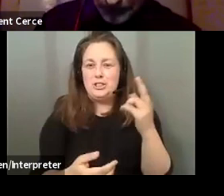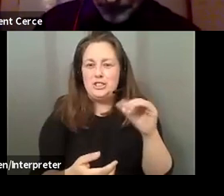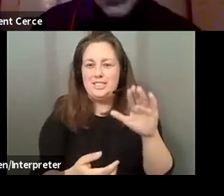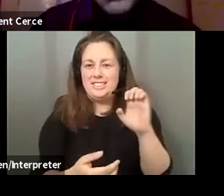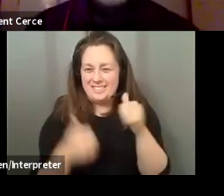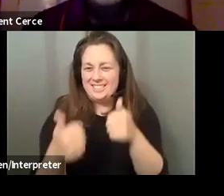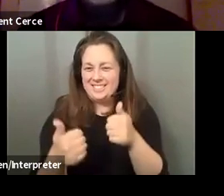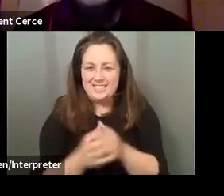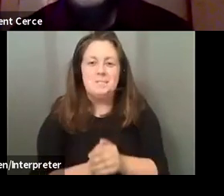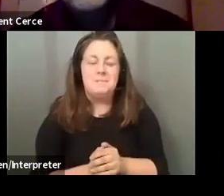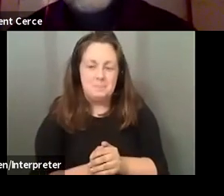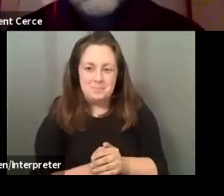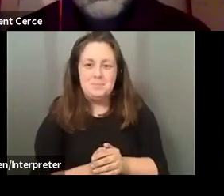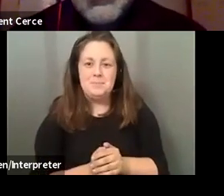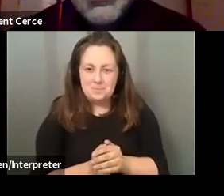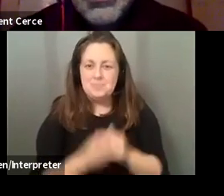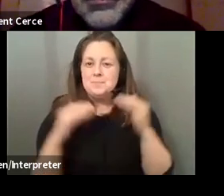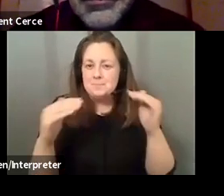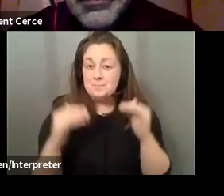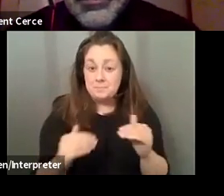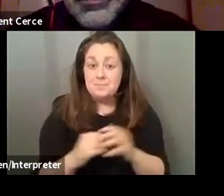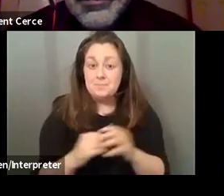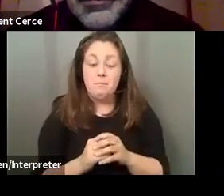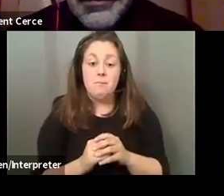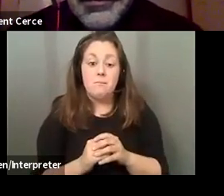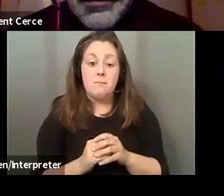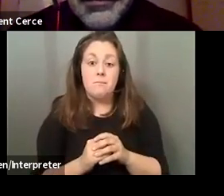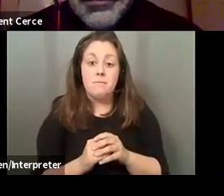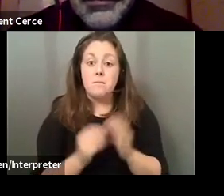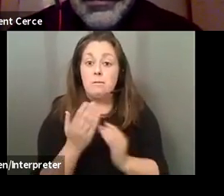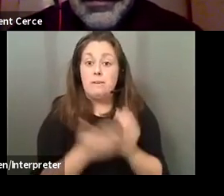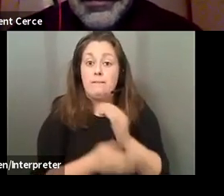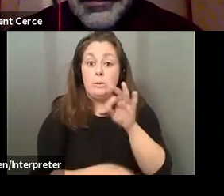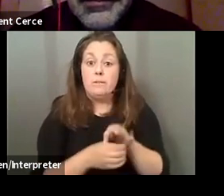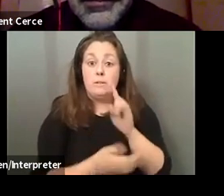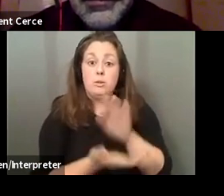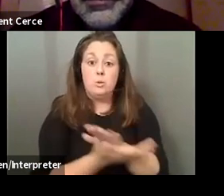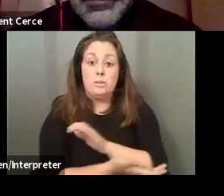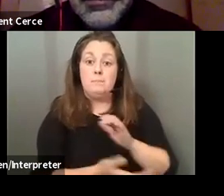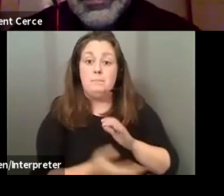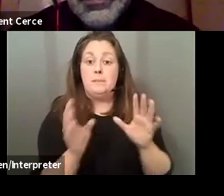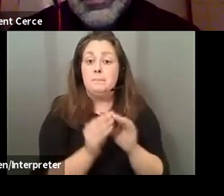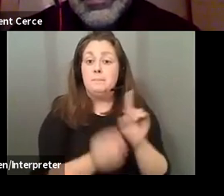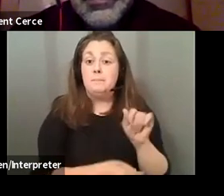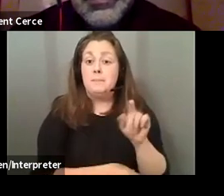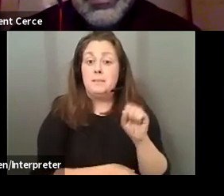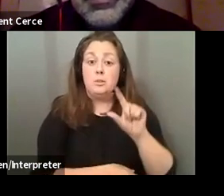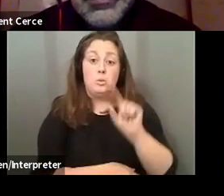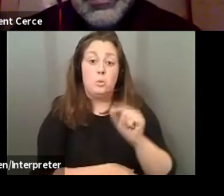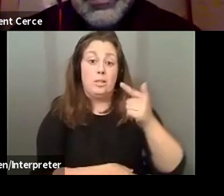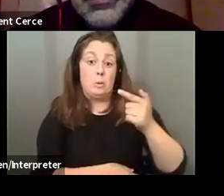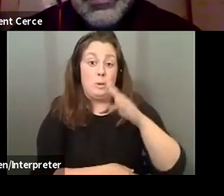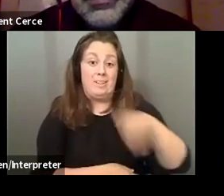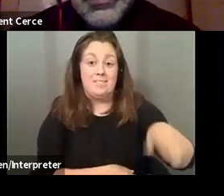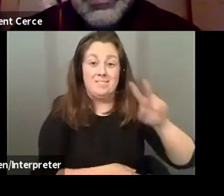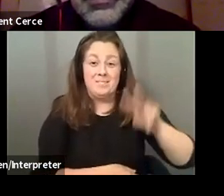No problem. Great job. Okay, we're moving on here to the review and vote on the school committee meeting dates for 2021-2022